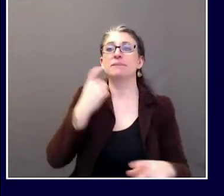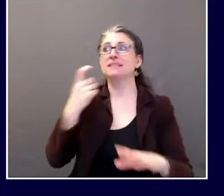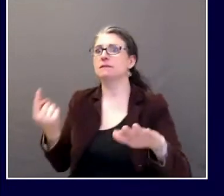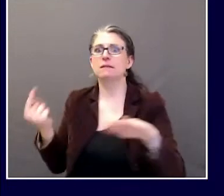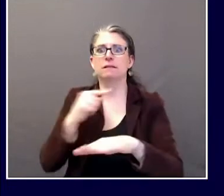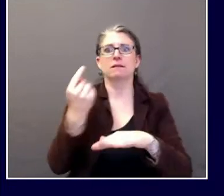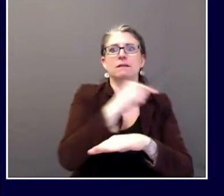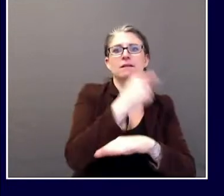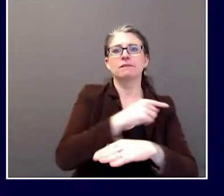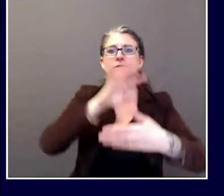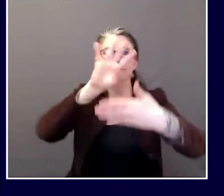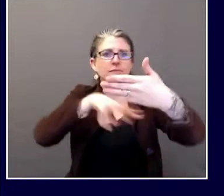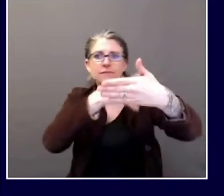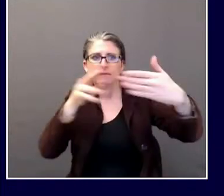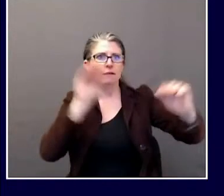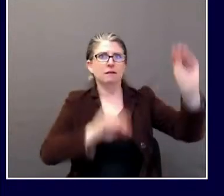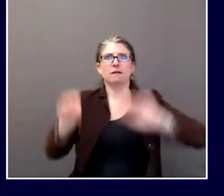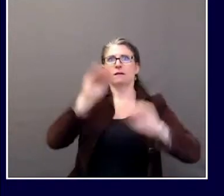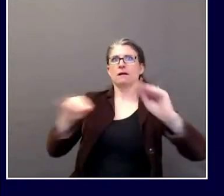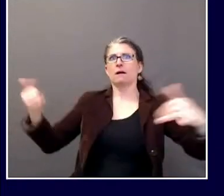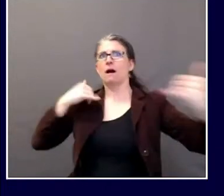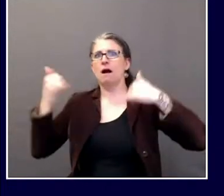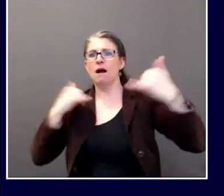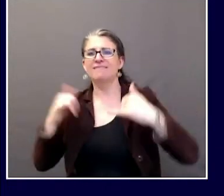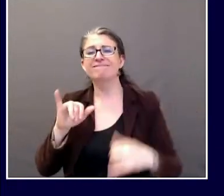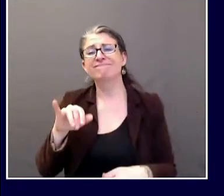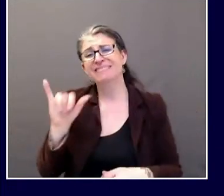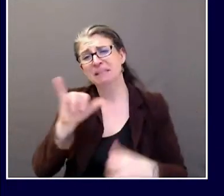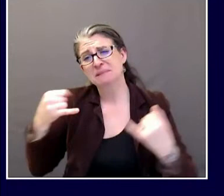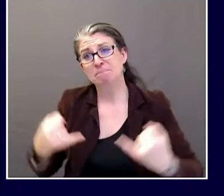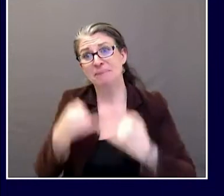spaghetti. All right, thank you. Mm-hmm.